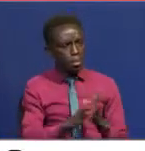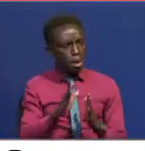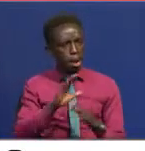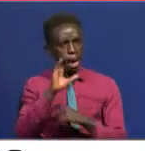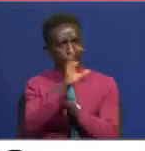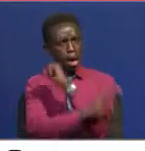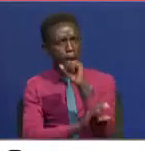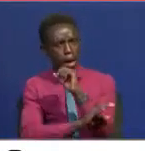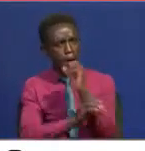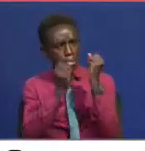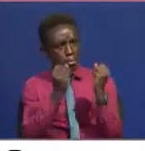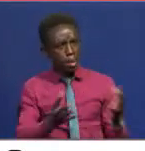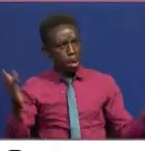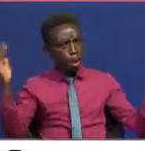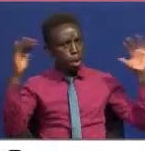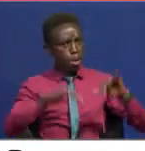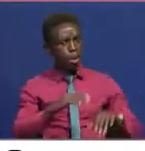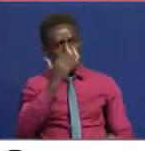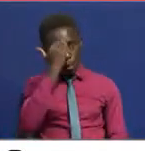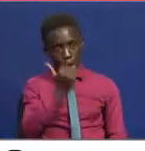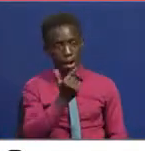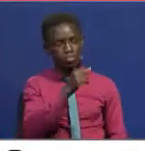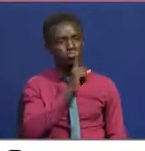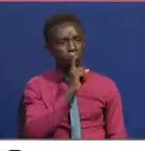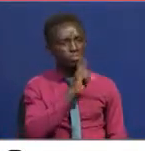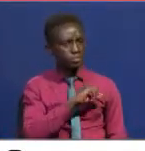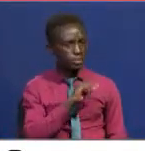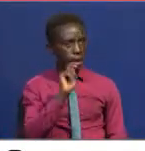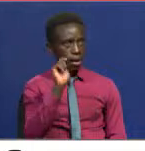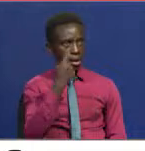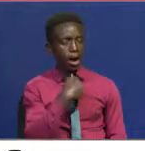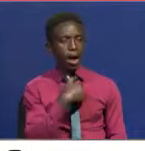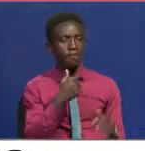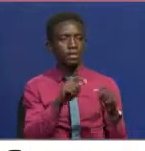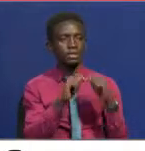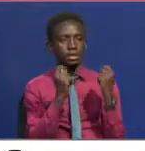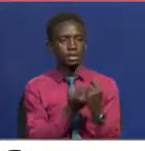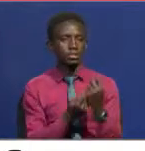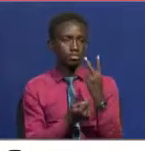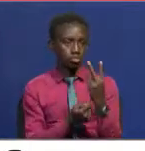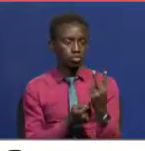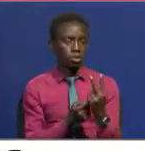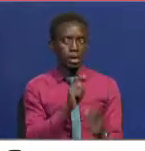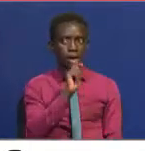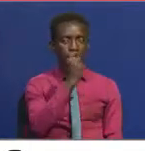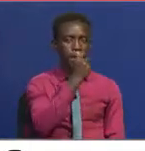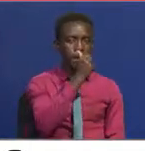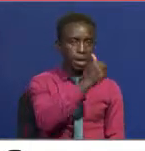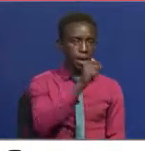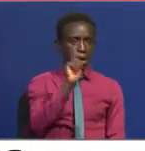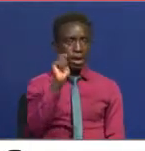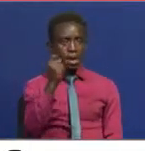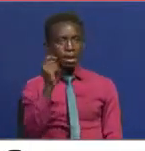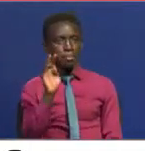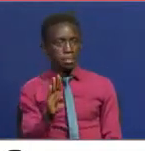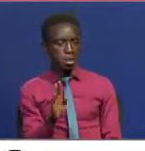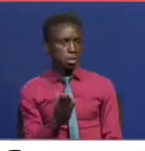looking at? Because you've mentioned that Kenya has got 2 teams, Kenya A, Kenya B, if you were to call them that.